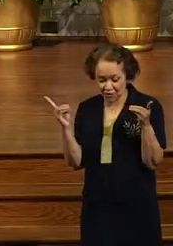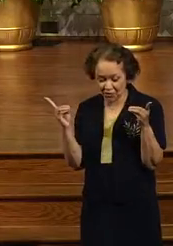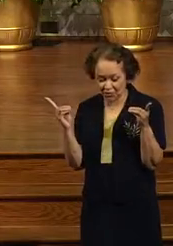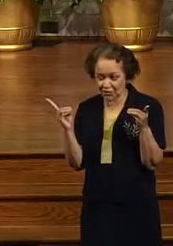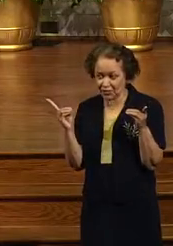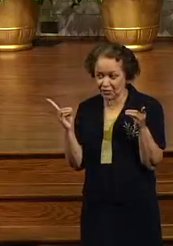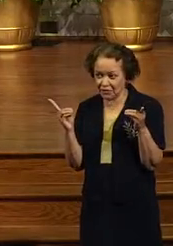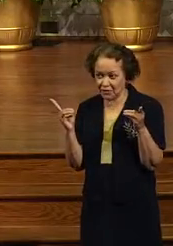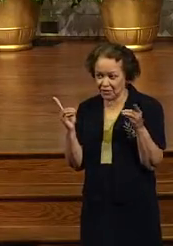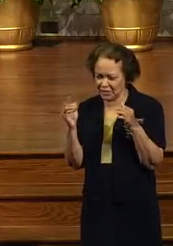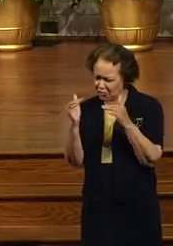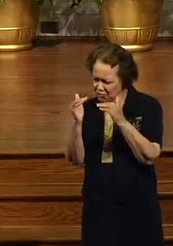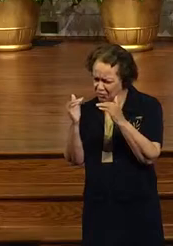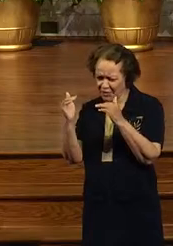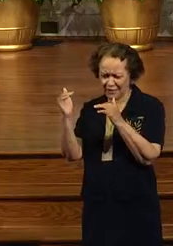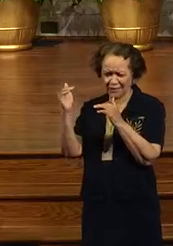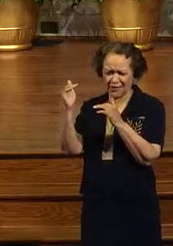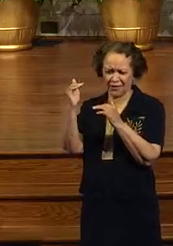Then it goes higher.